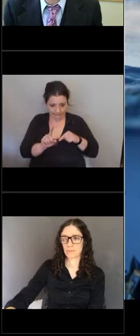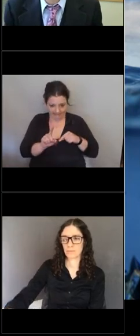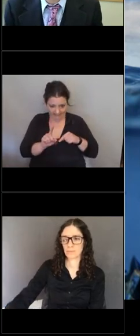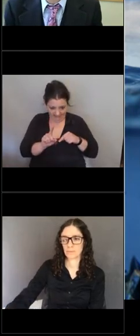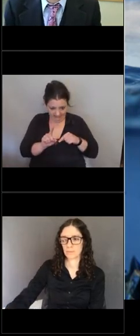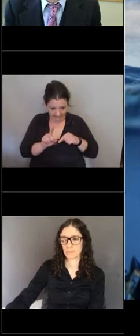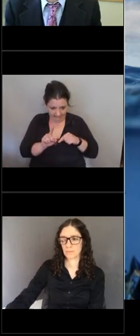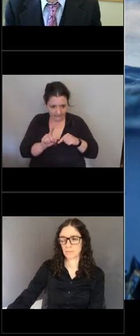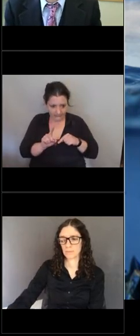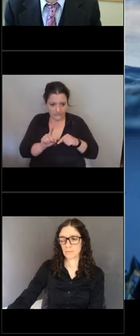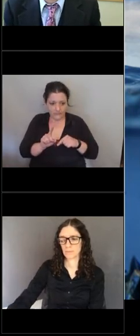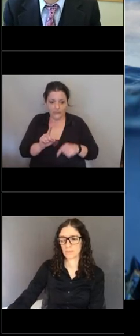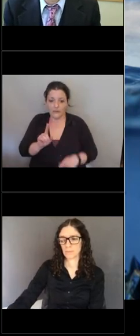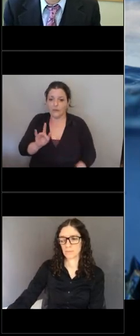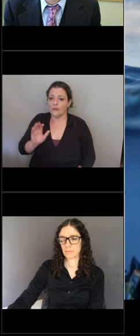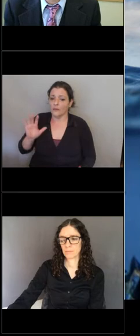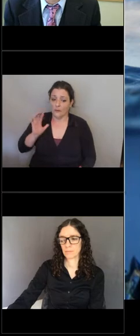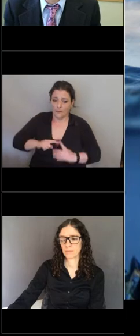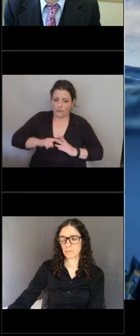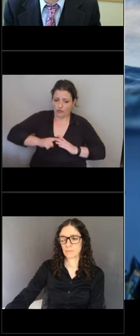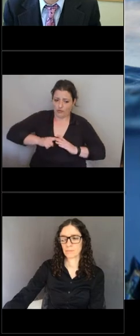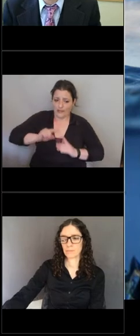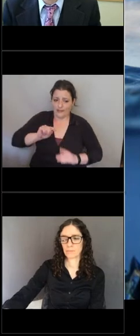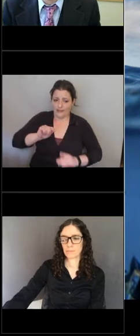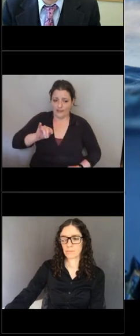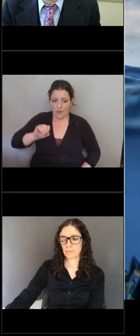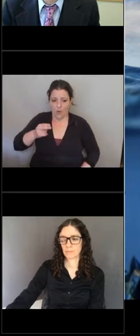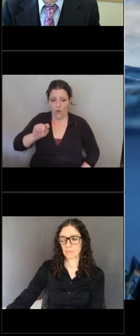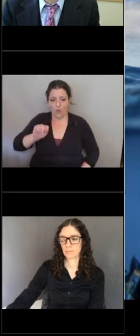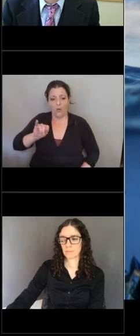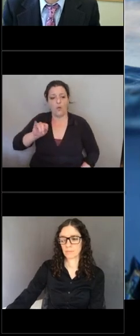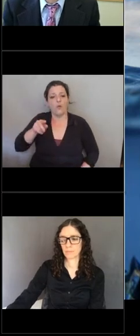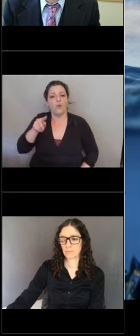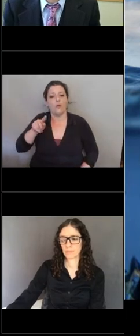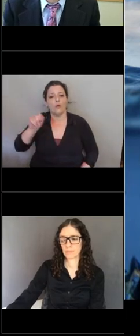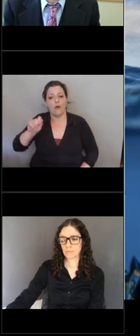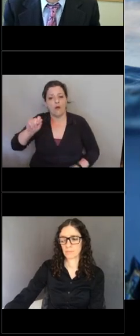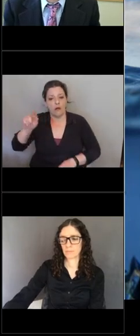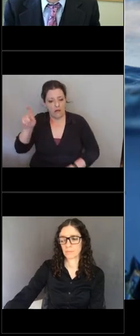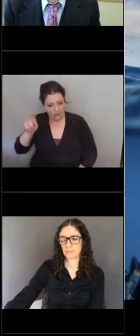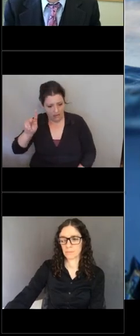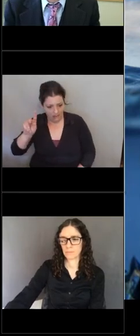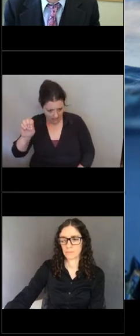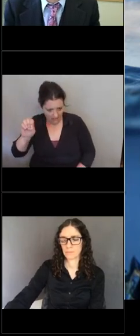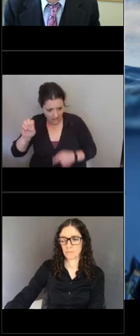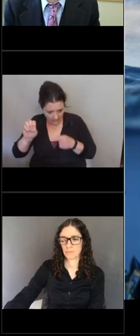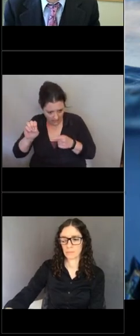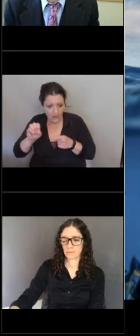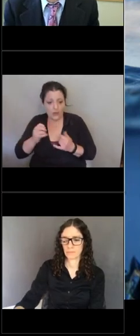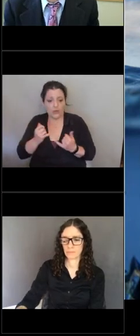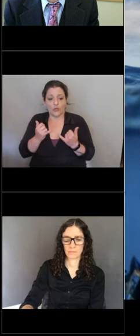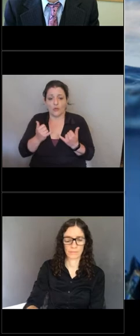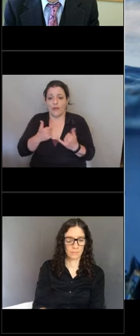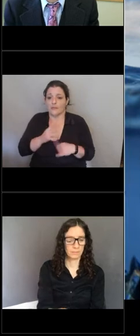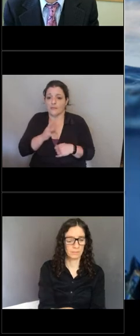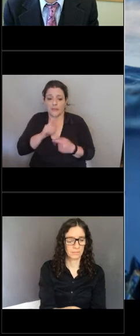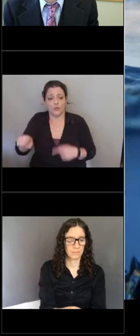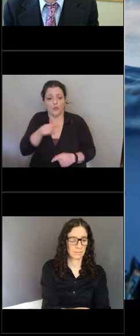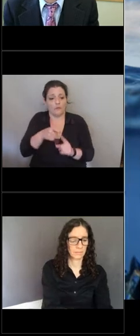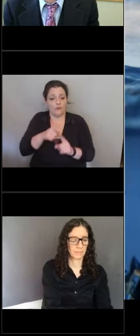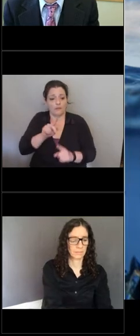Jojagwe, the unceded traditional territory of the Ganahaka, today, I'm speaking to you from Chibuktuk, also known as